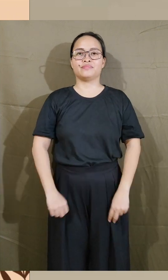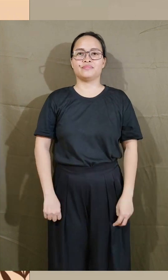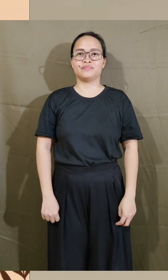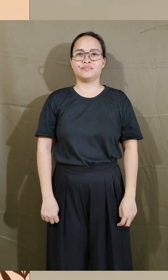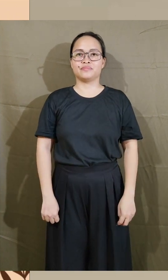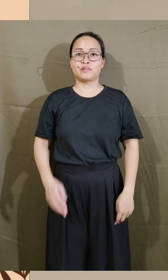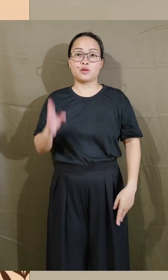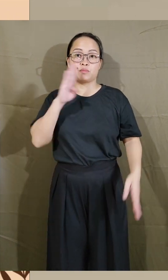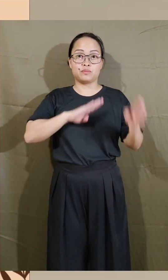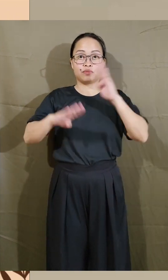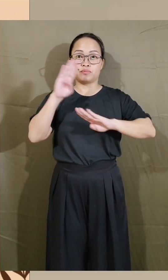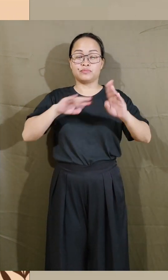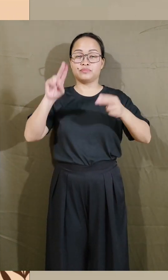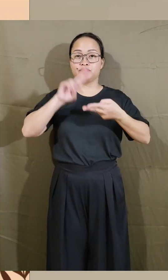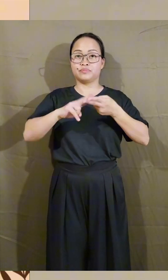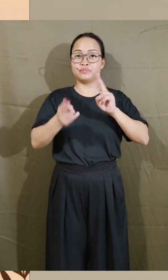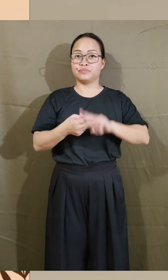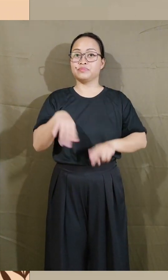So problem number 1.